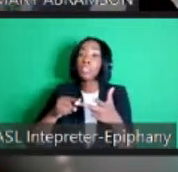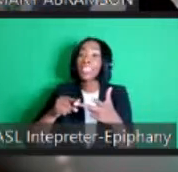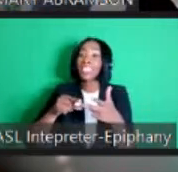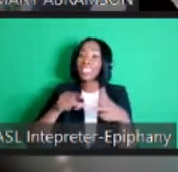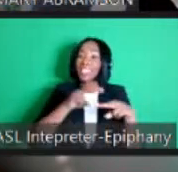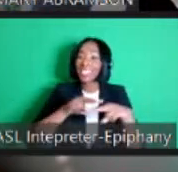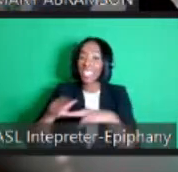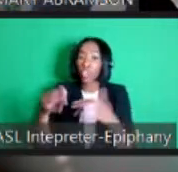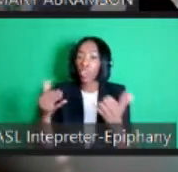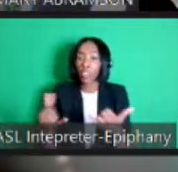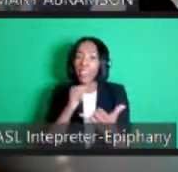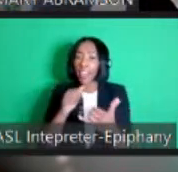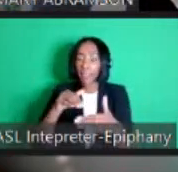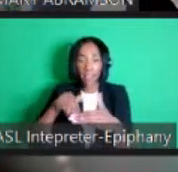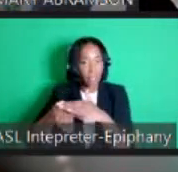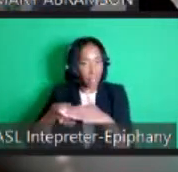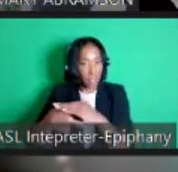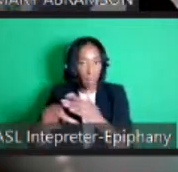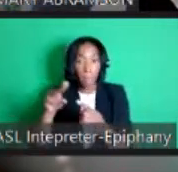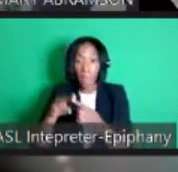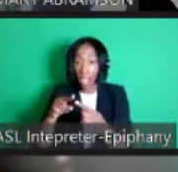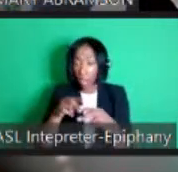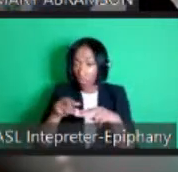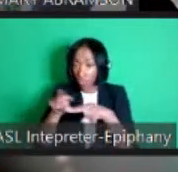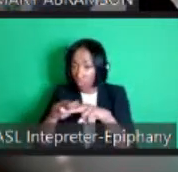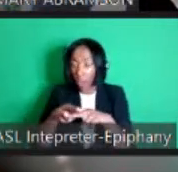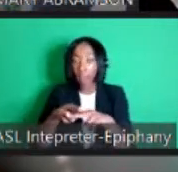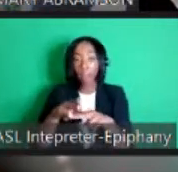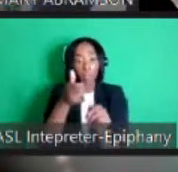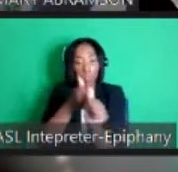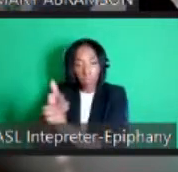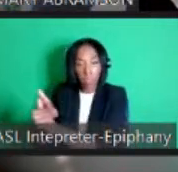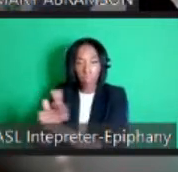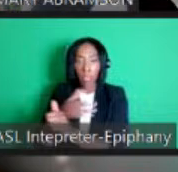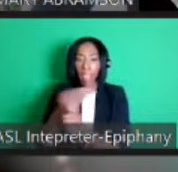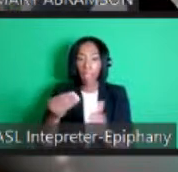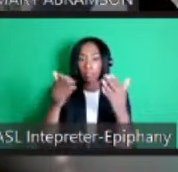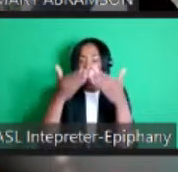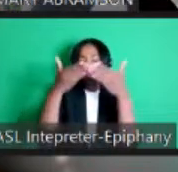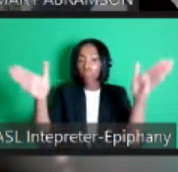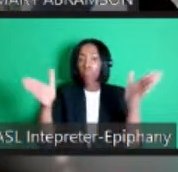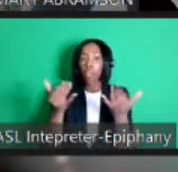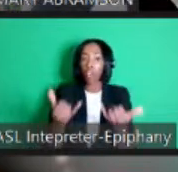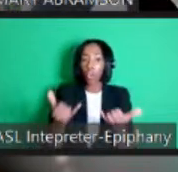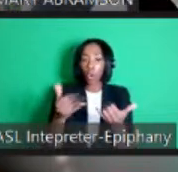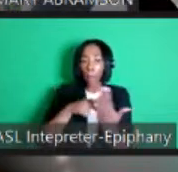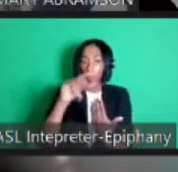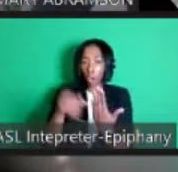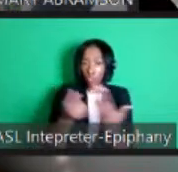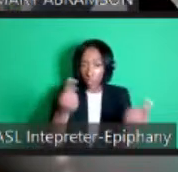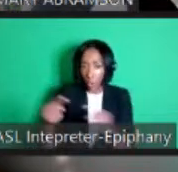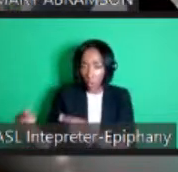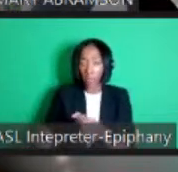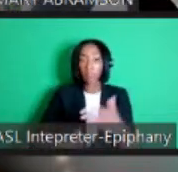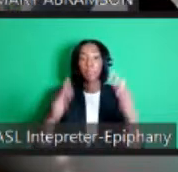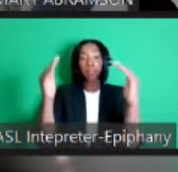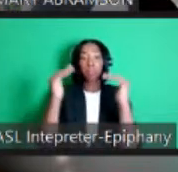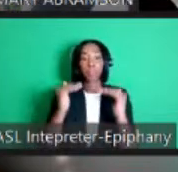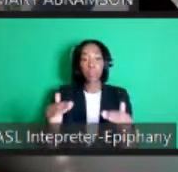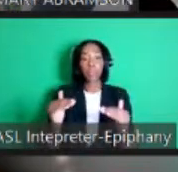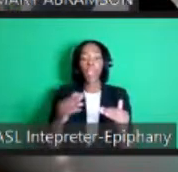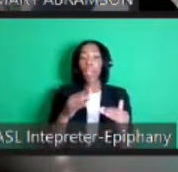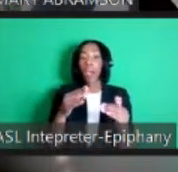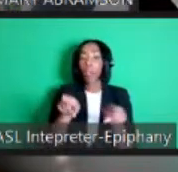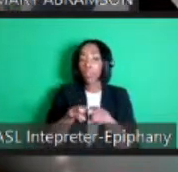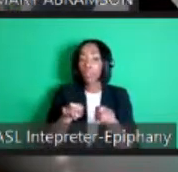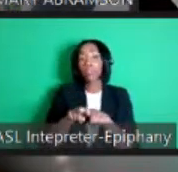line. Next, I'll be giving an overview of projects that we currently have going on, as well as projects that are coming up